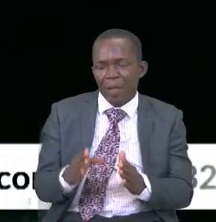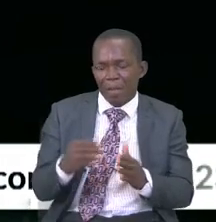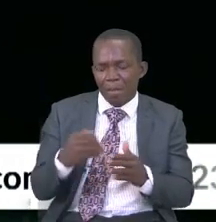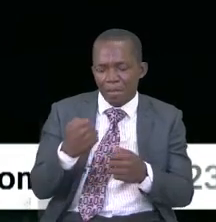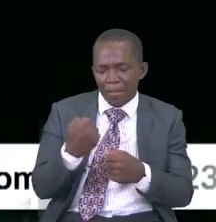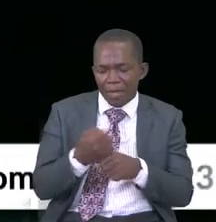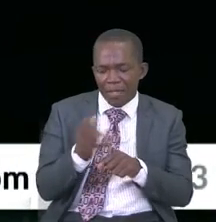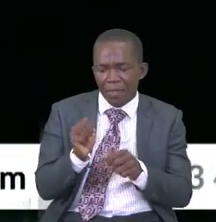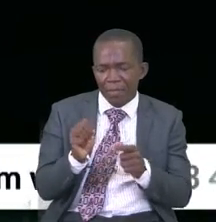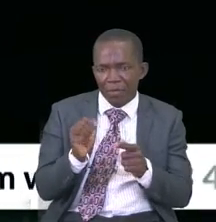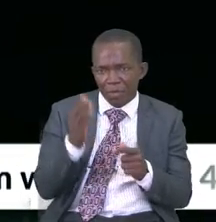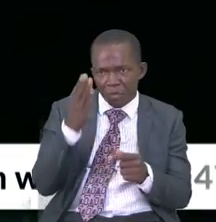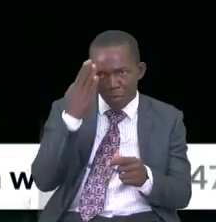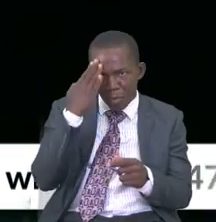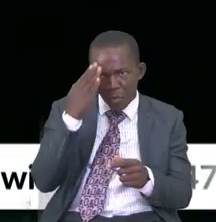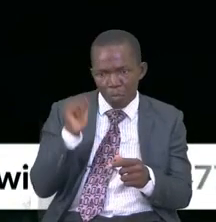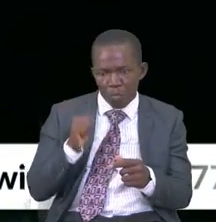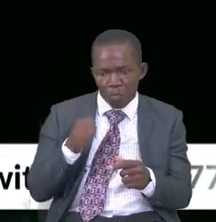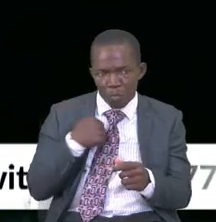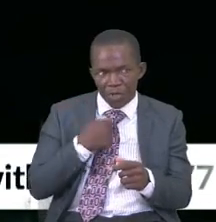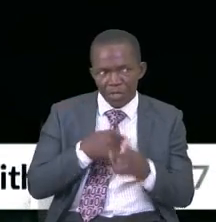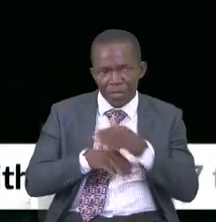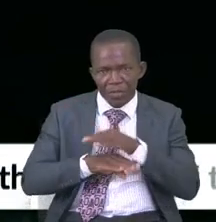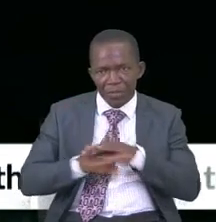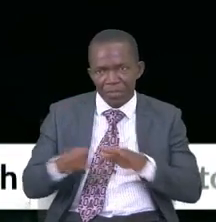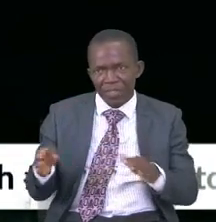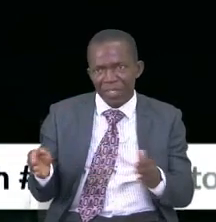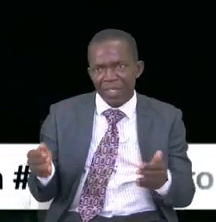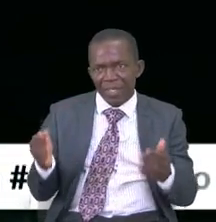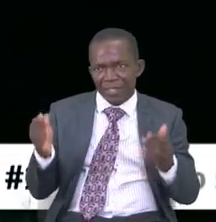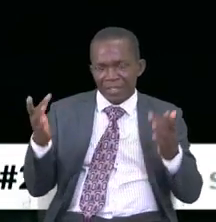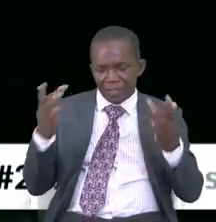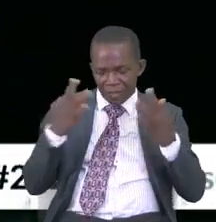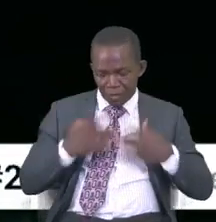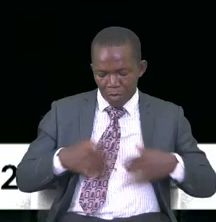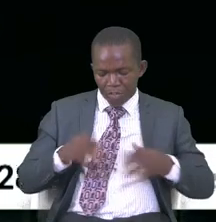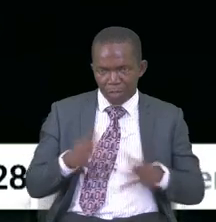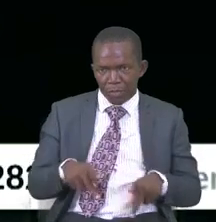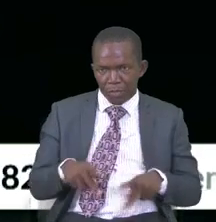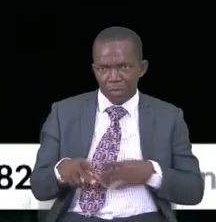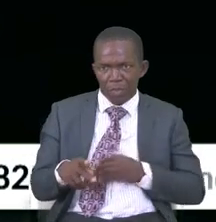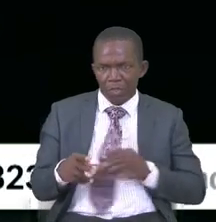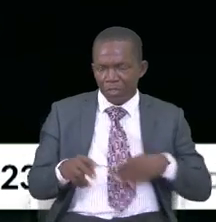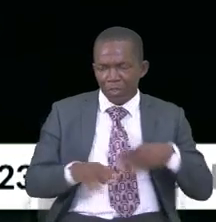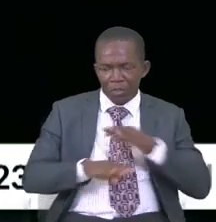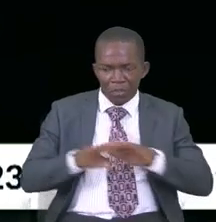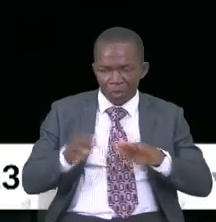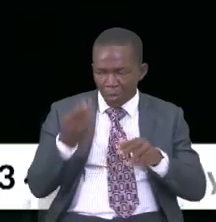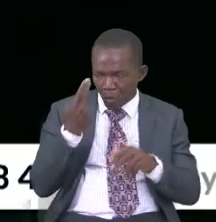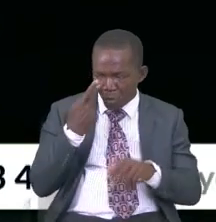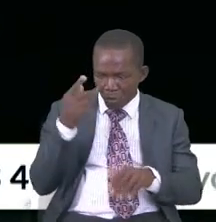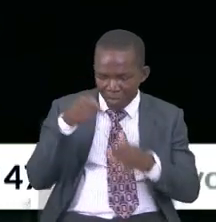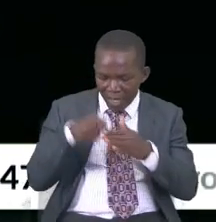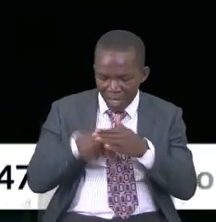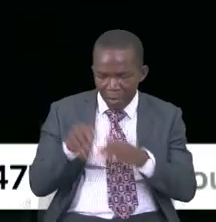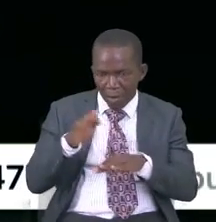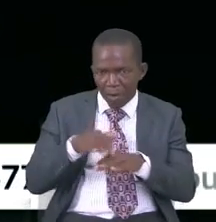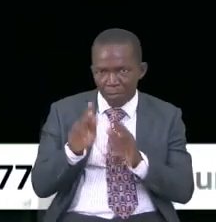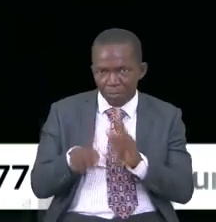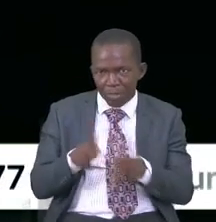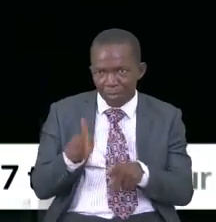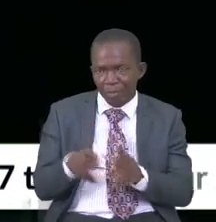castigate. If we're going to impact this culture, somebody said, if you cut off somebody's